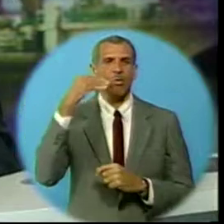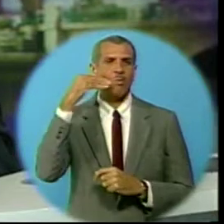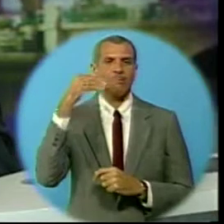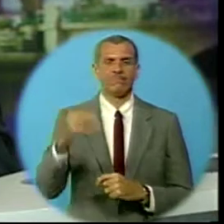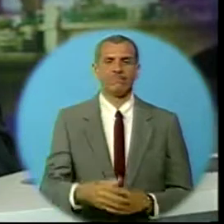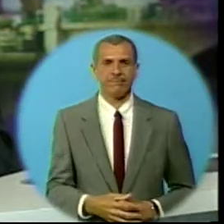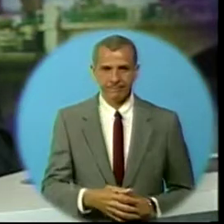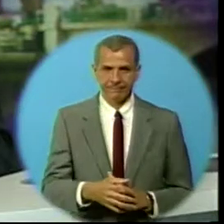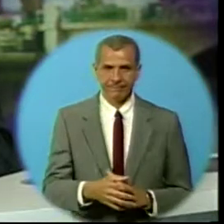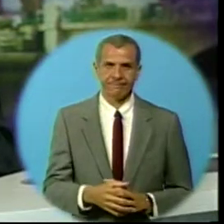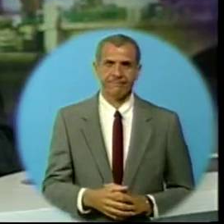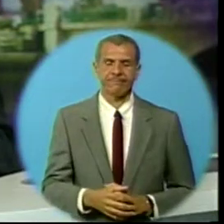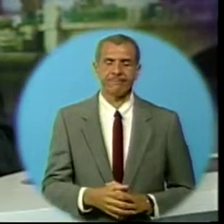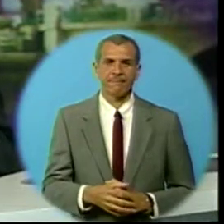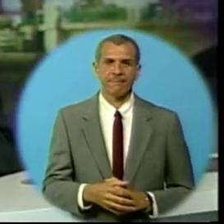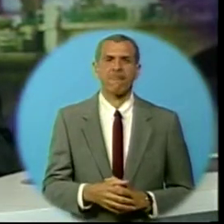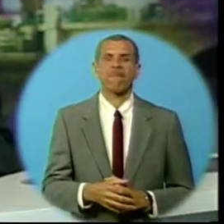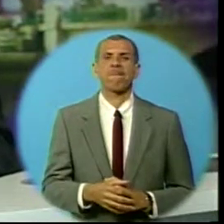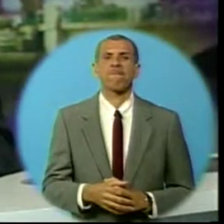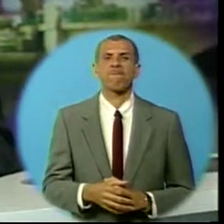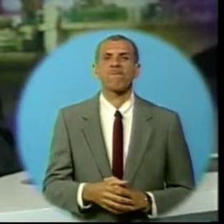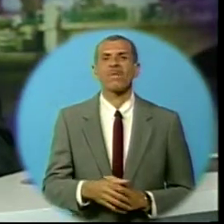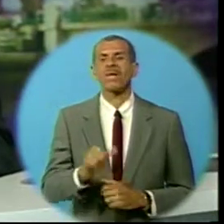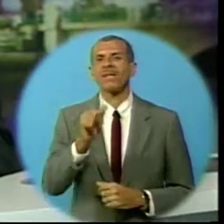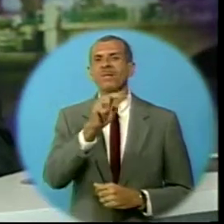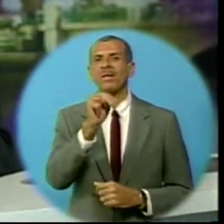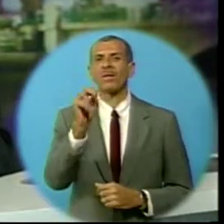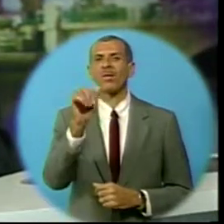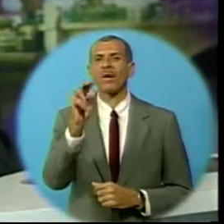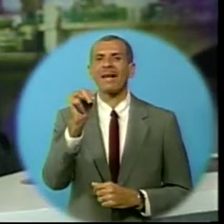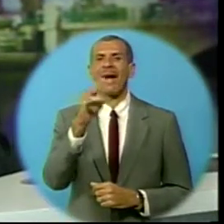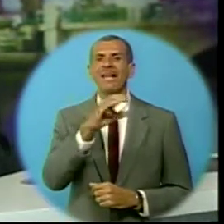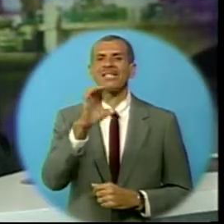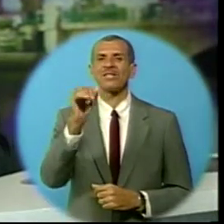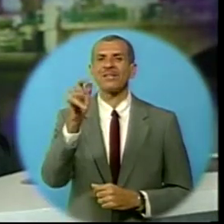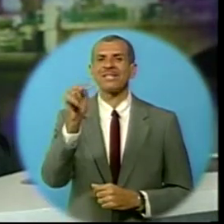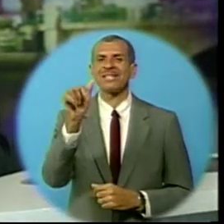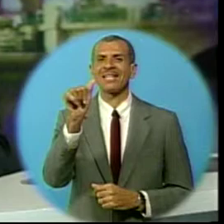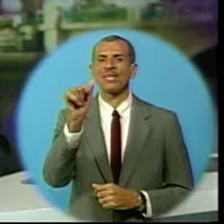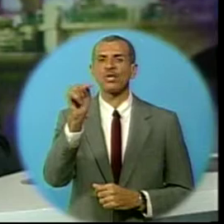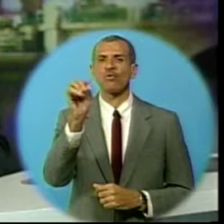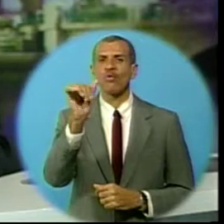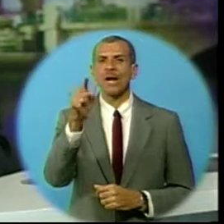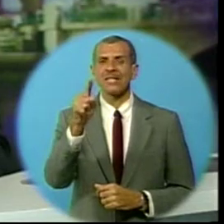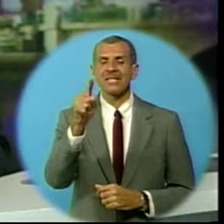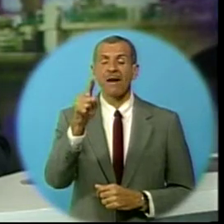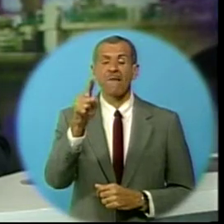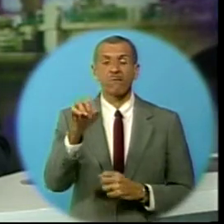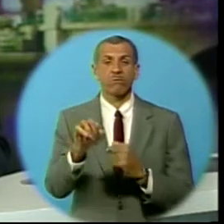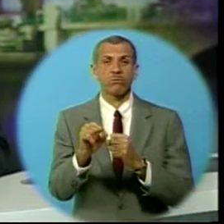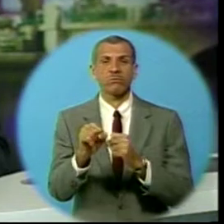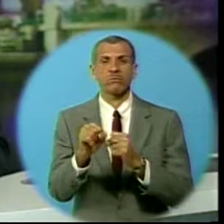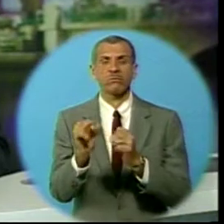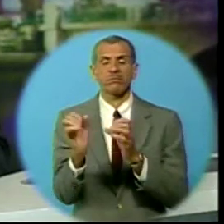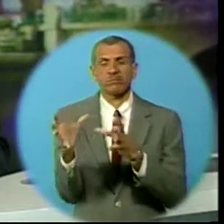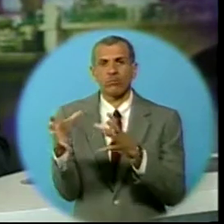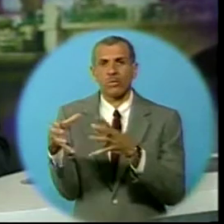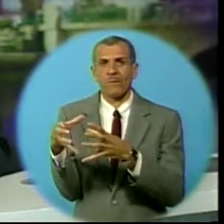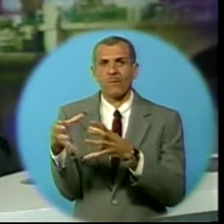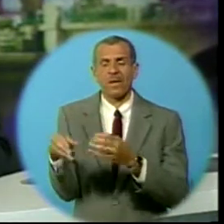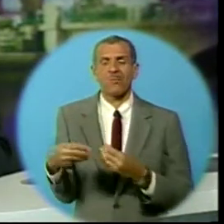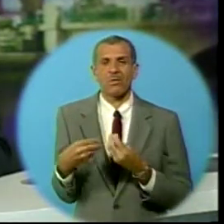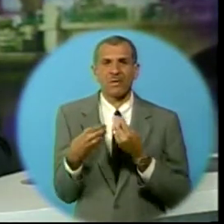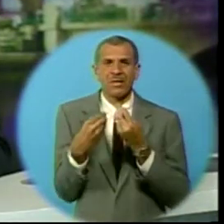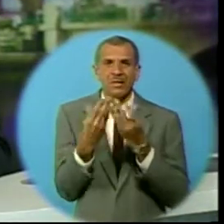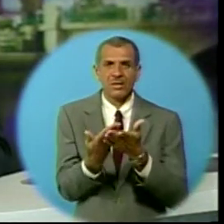country. The Aaron and Christina Trust Foundation is still providing tablets to primary school students. This